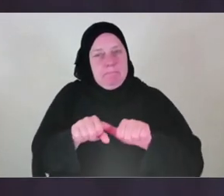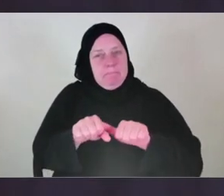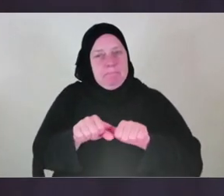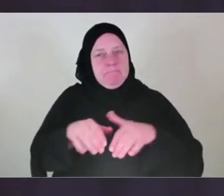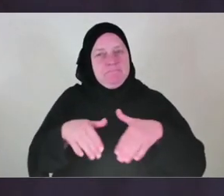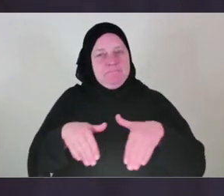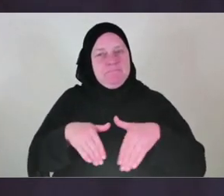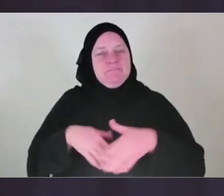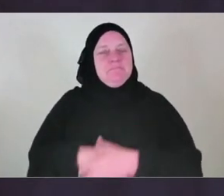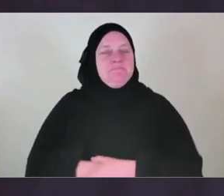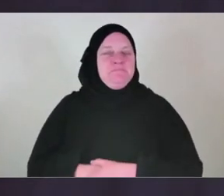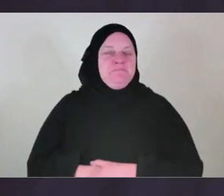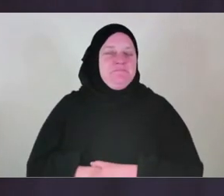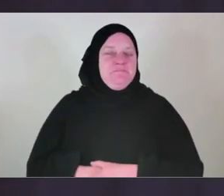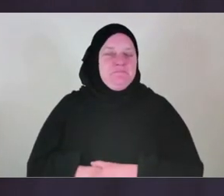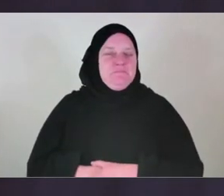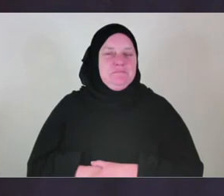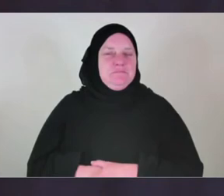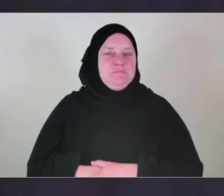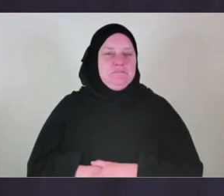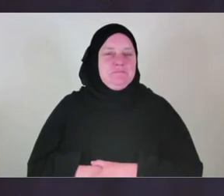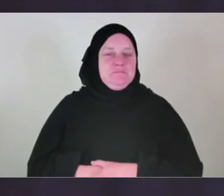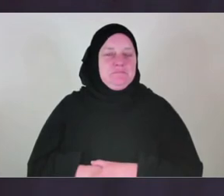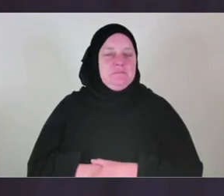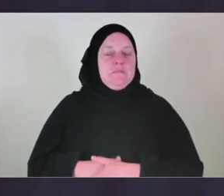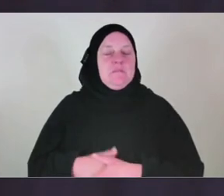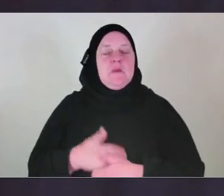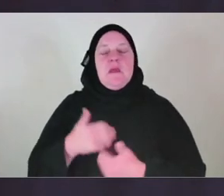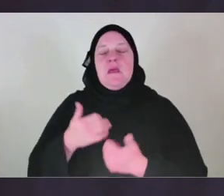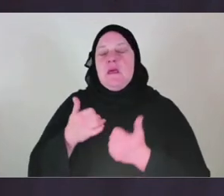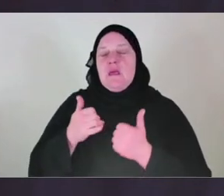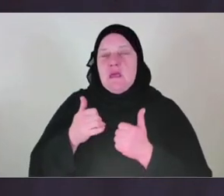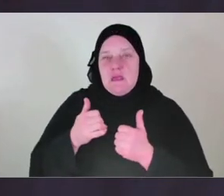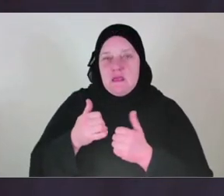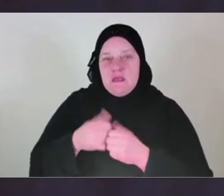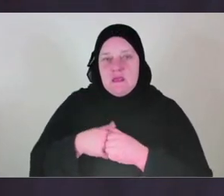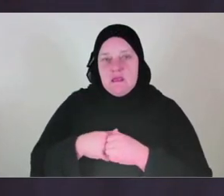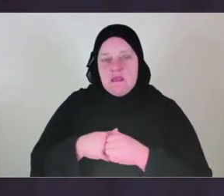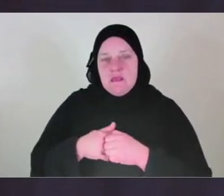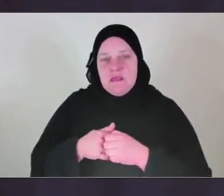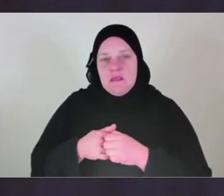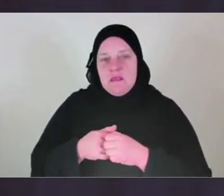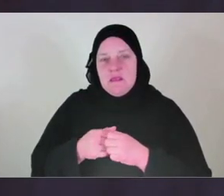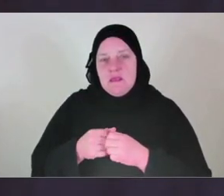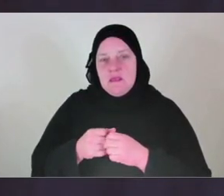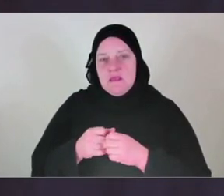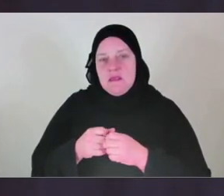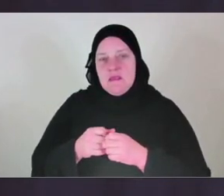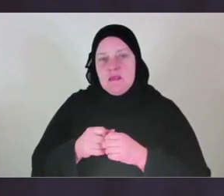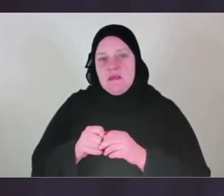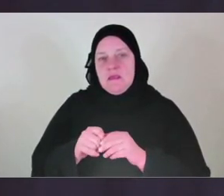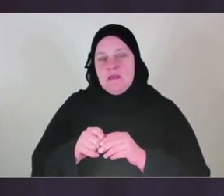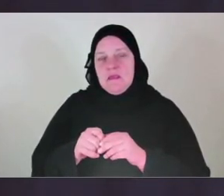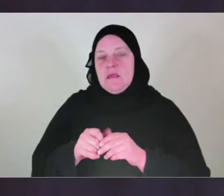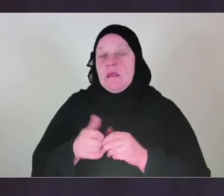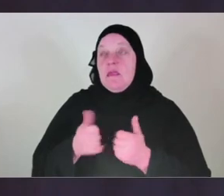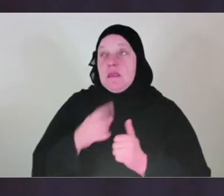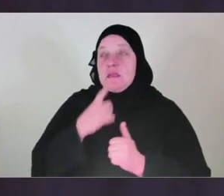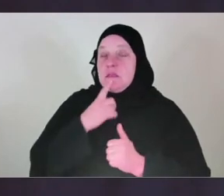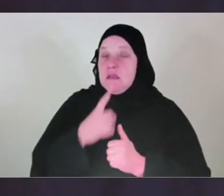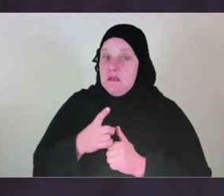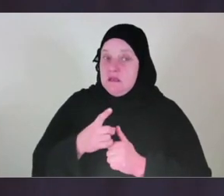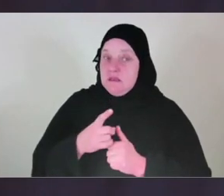Then he mentions, what do you think about where it says as-sakina?